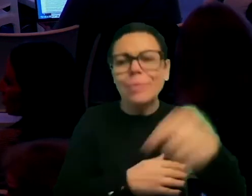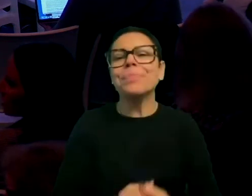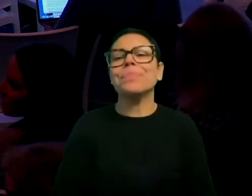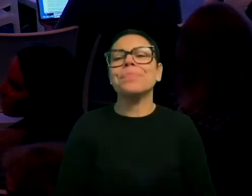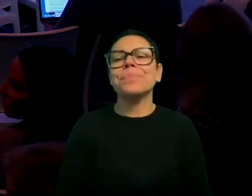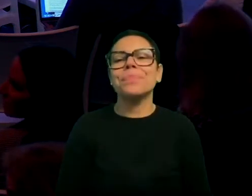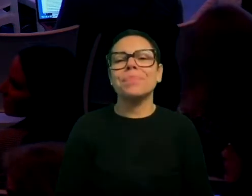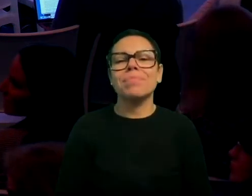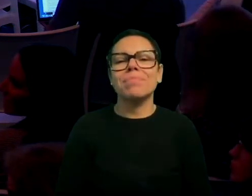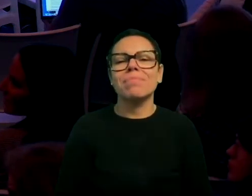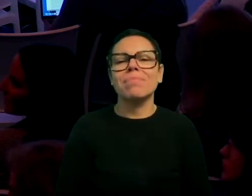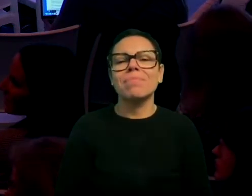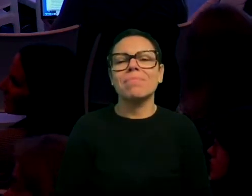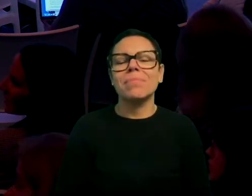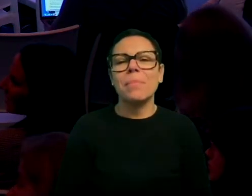Hello.